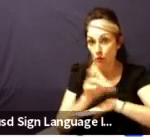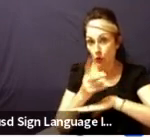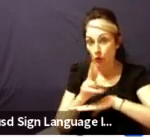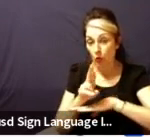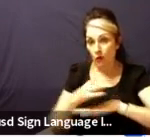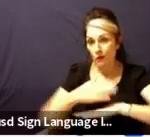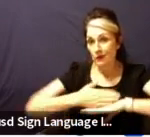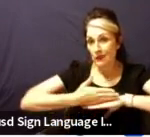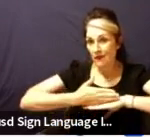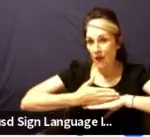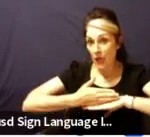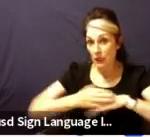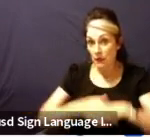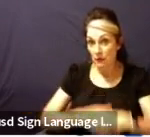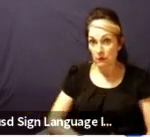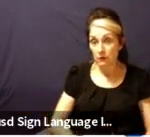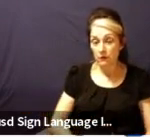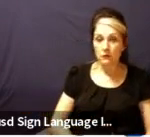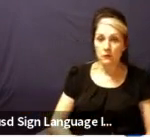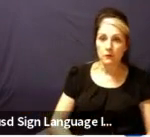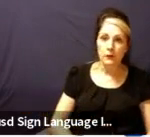device.